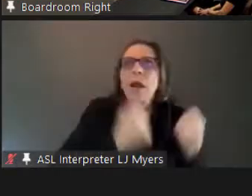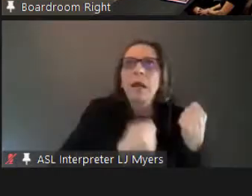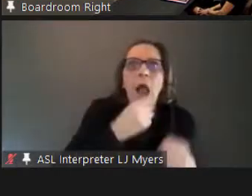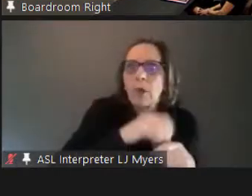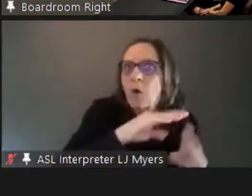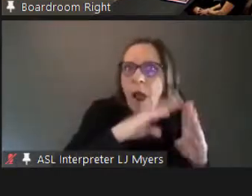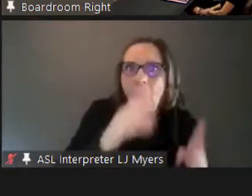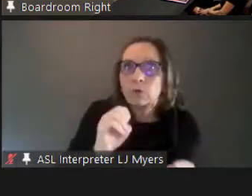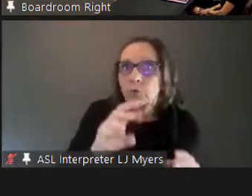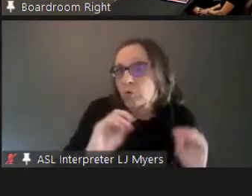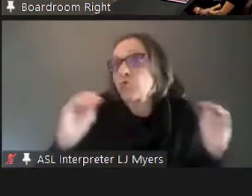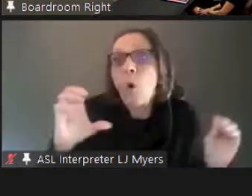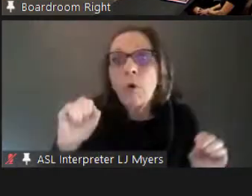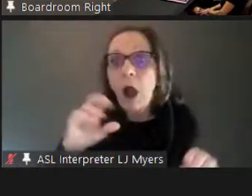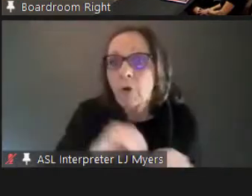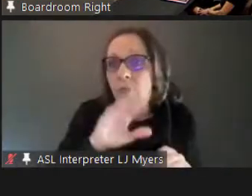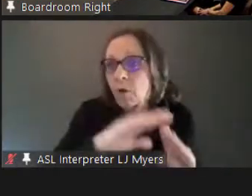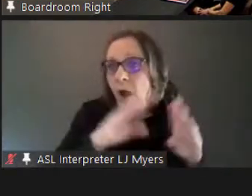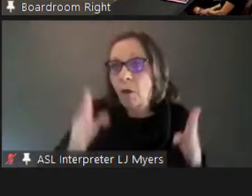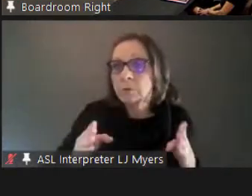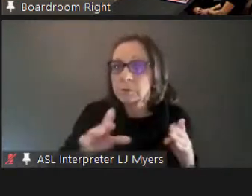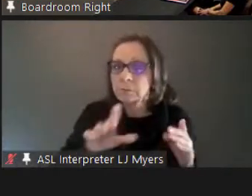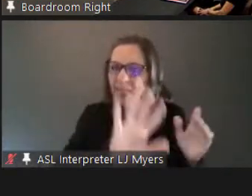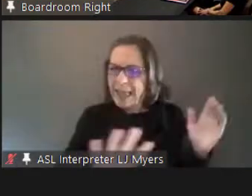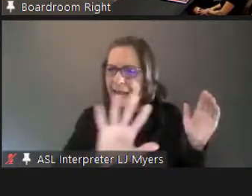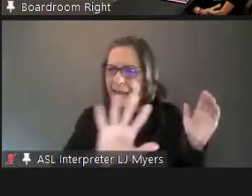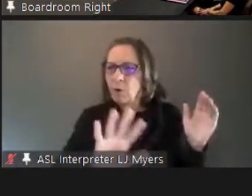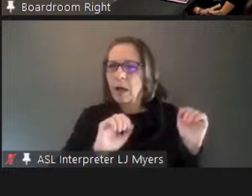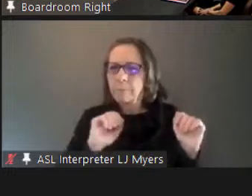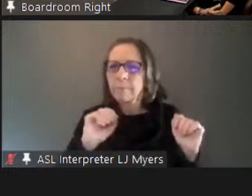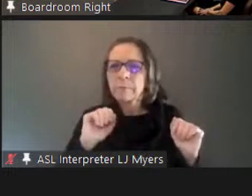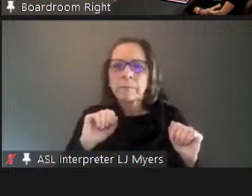car household somewhere in the area here.